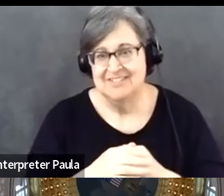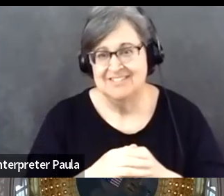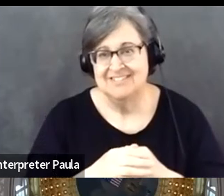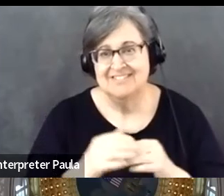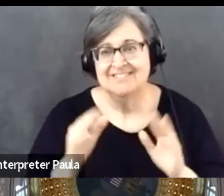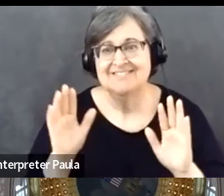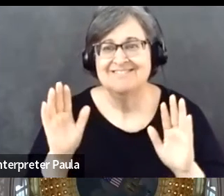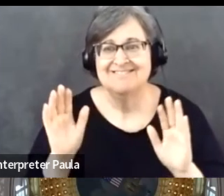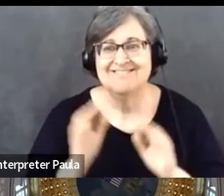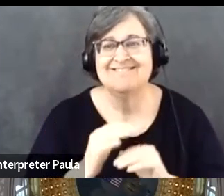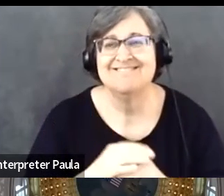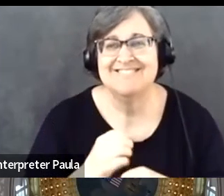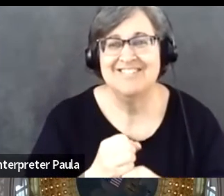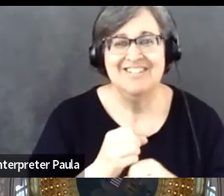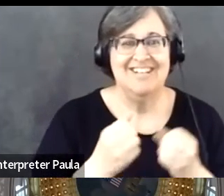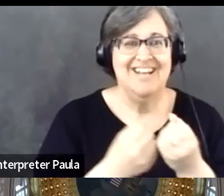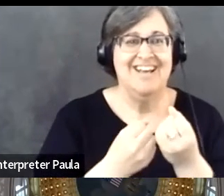Creating advocates, right, Chad?